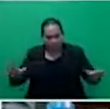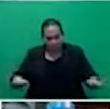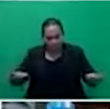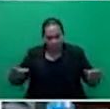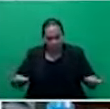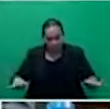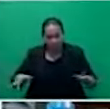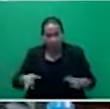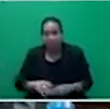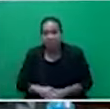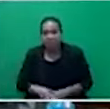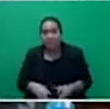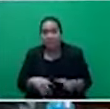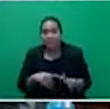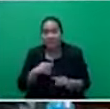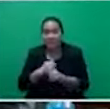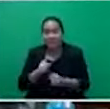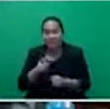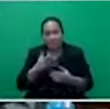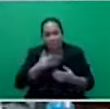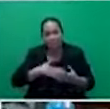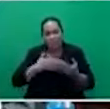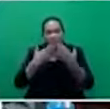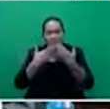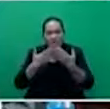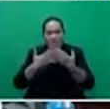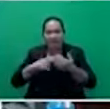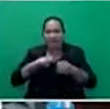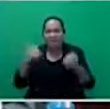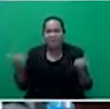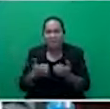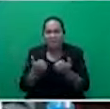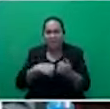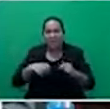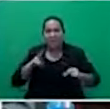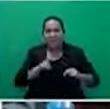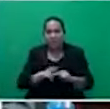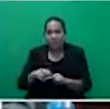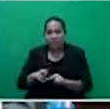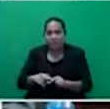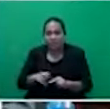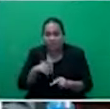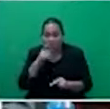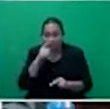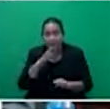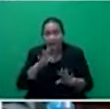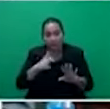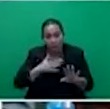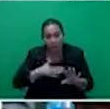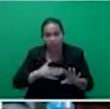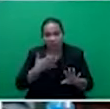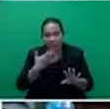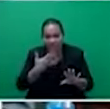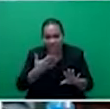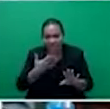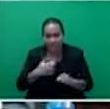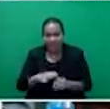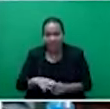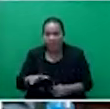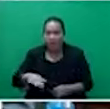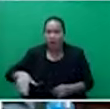opportunity to thank the thousands of Fijians who actually. I'd like to thank, Mr. Speaker, sir, thank all